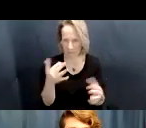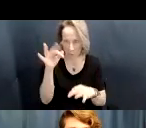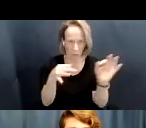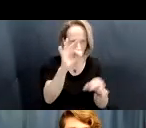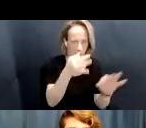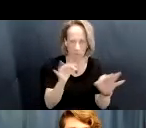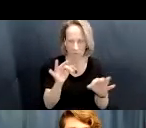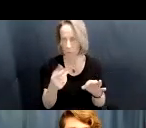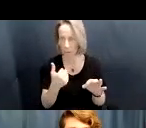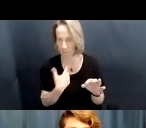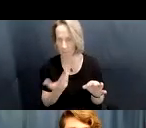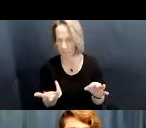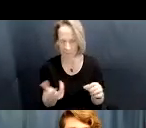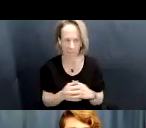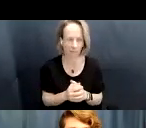computer?